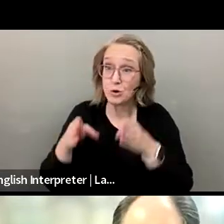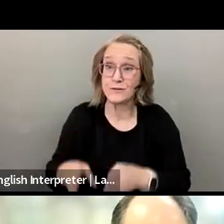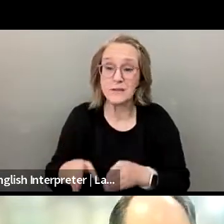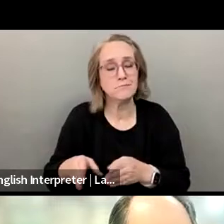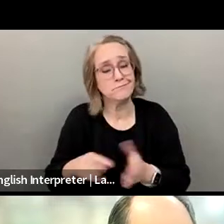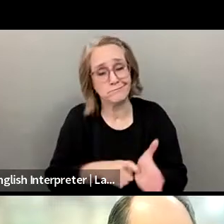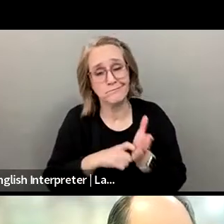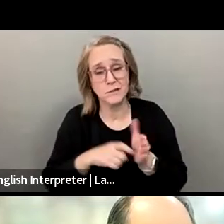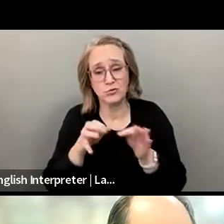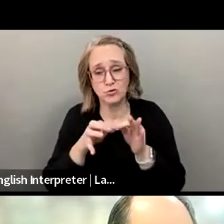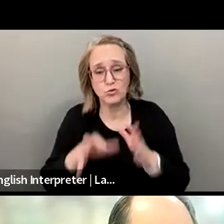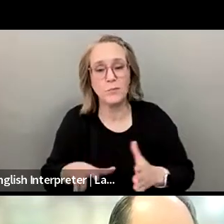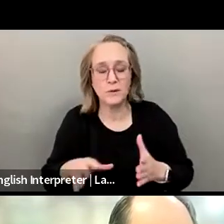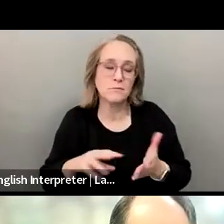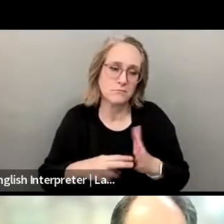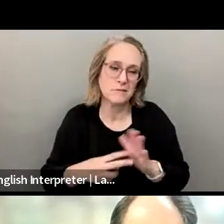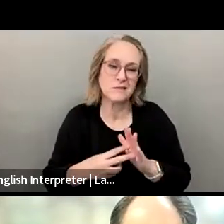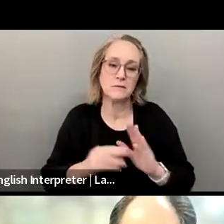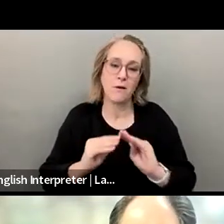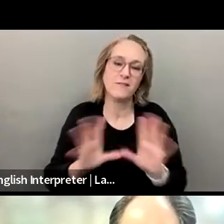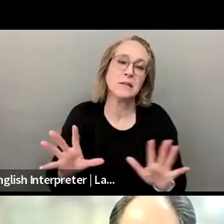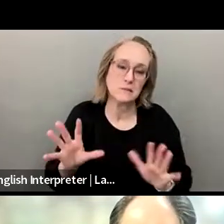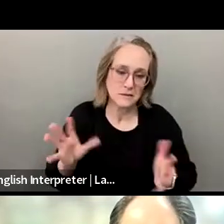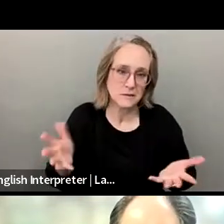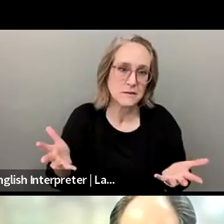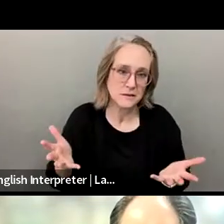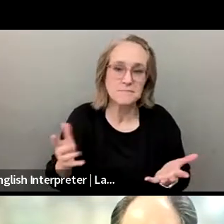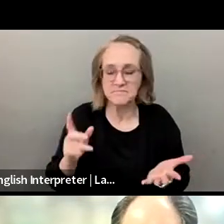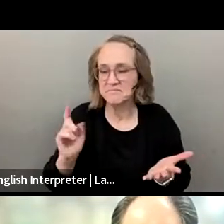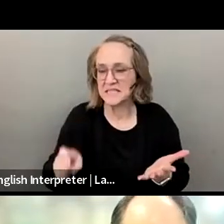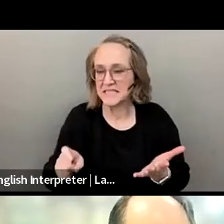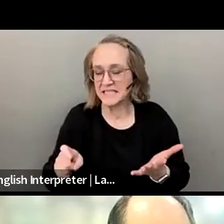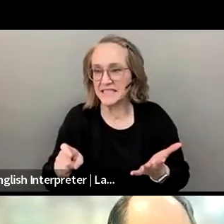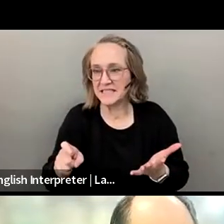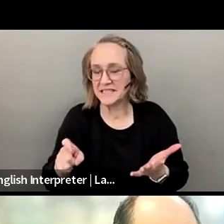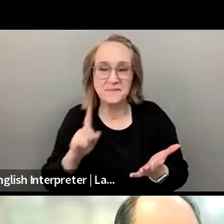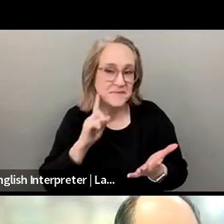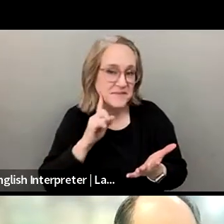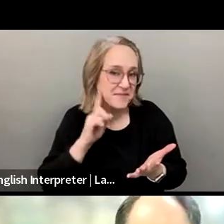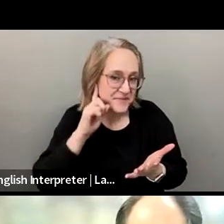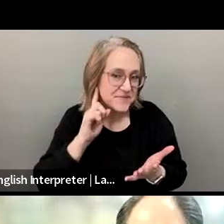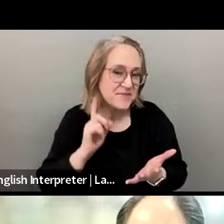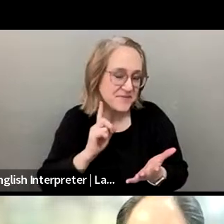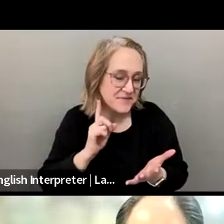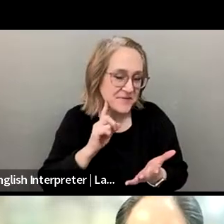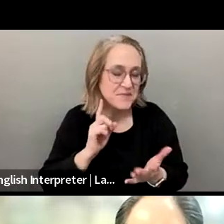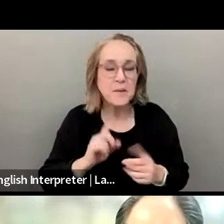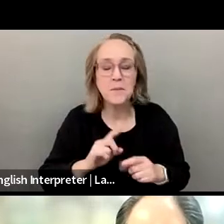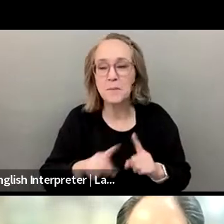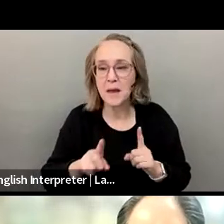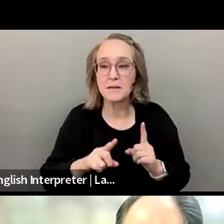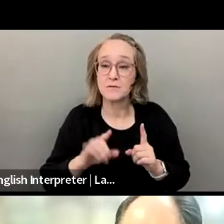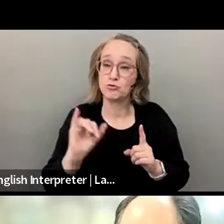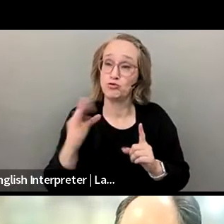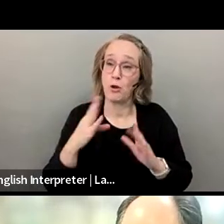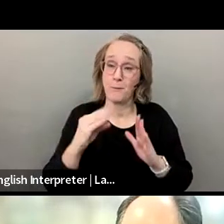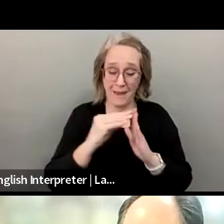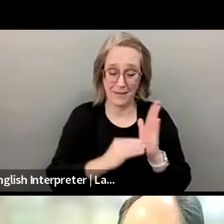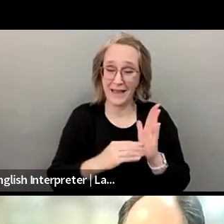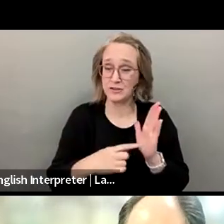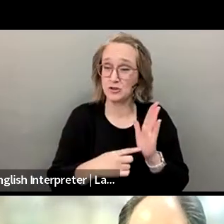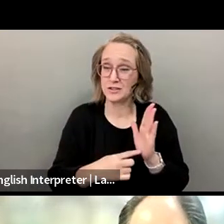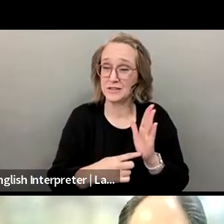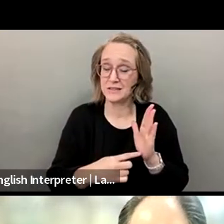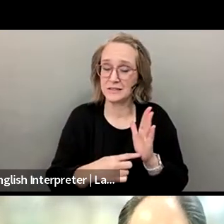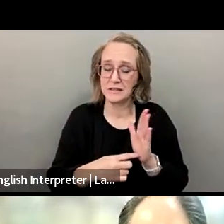right? So it's going to be obvious. But on the job application, it's most likely